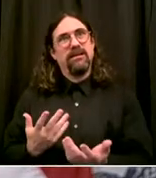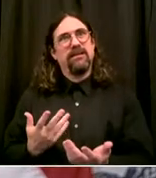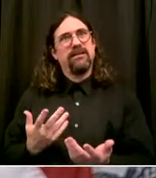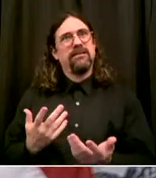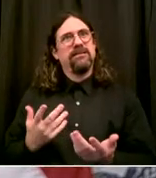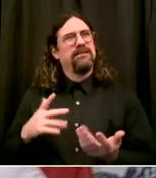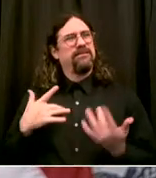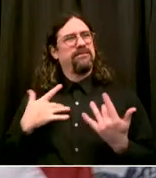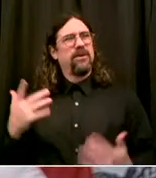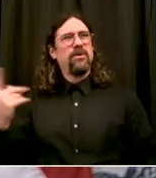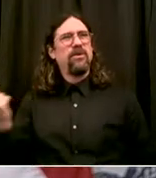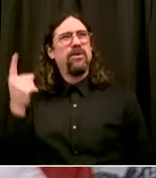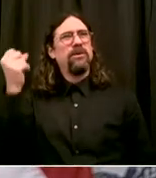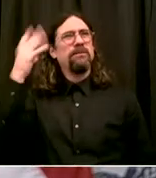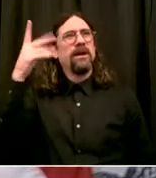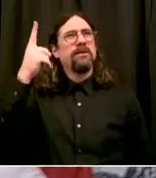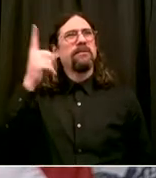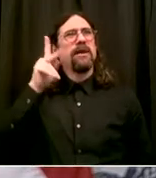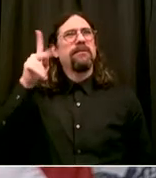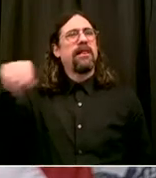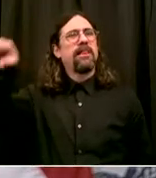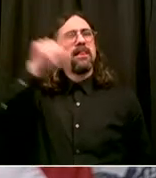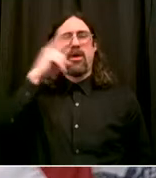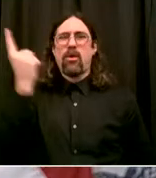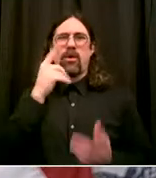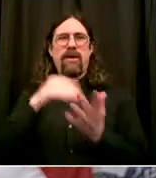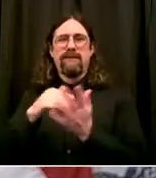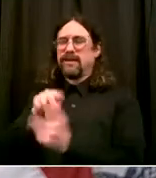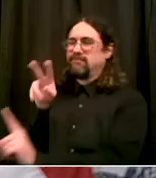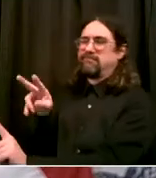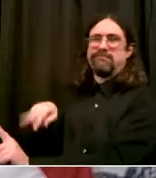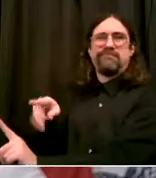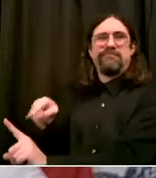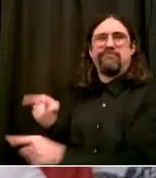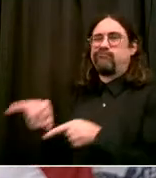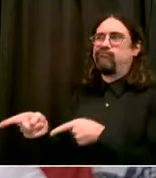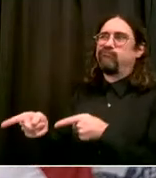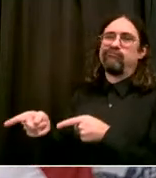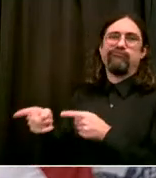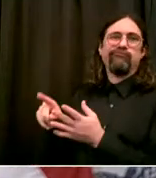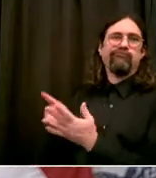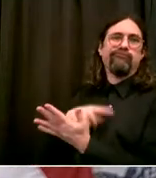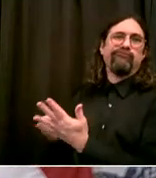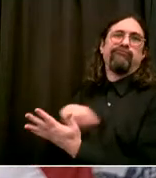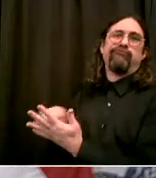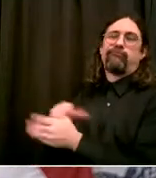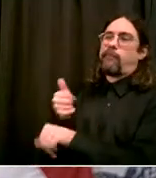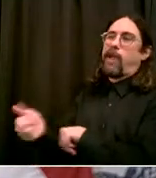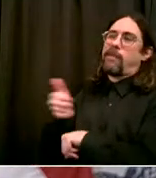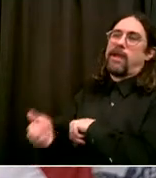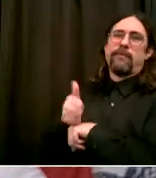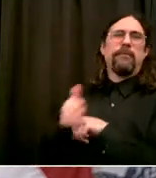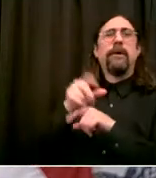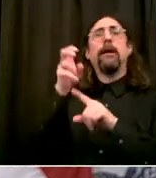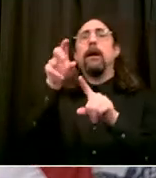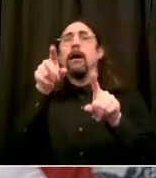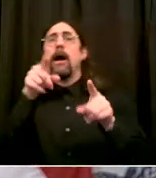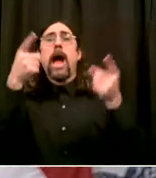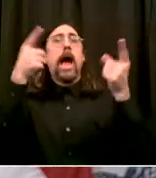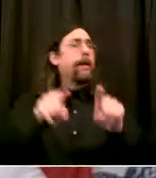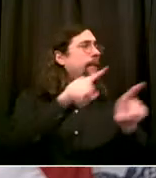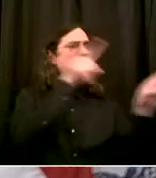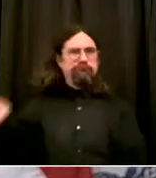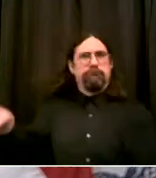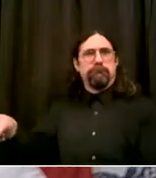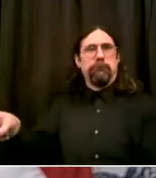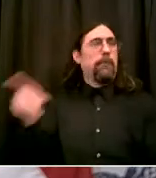child hope and faith and a belief in themselves, self-esteem, and that a sense of belonging. If you're a